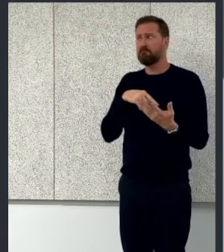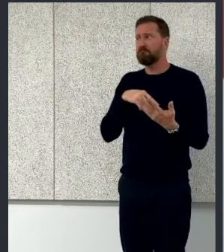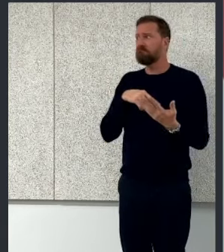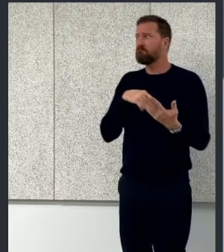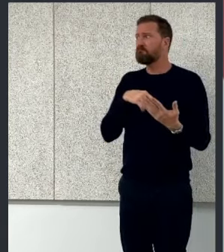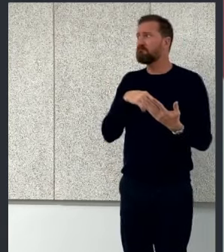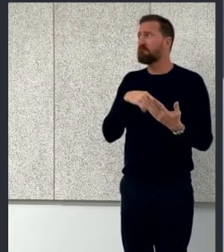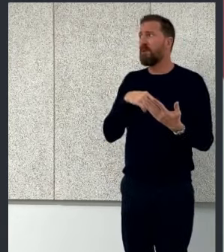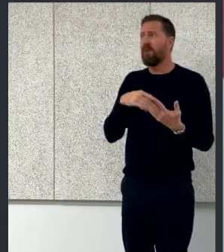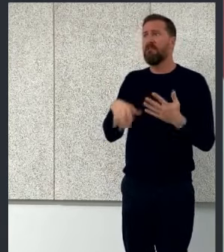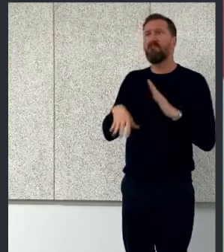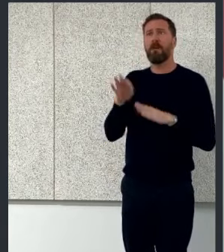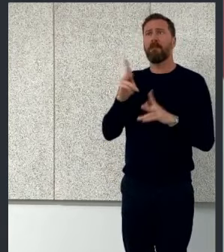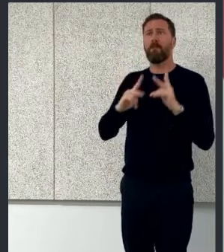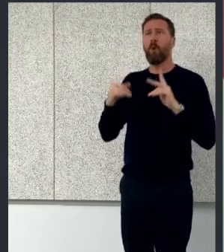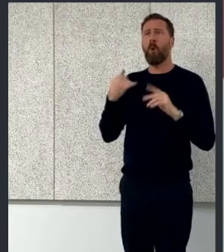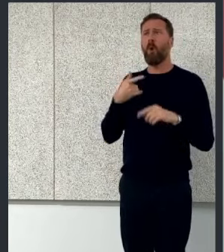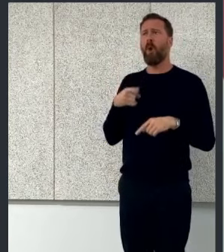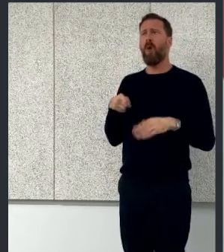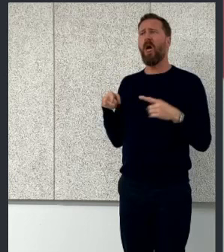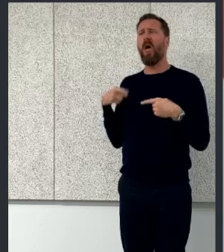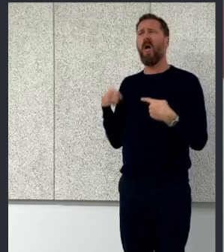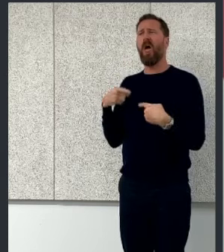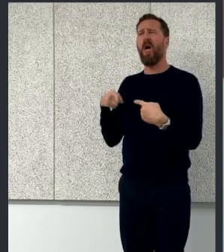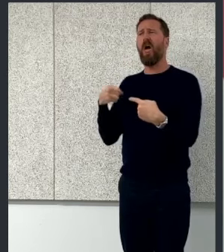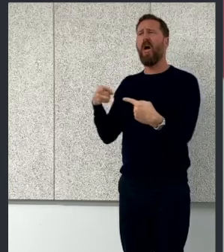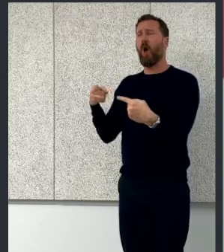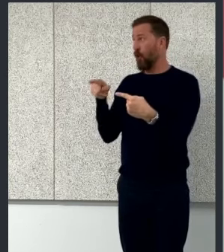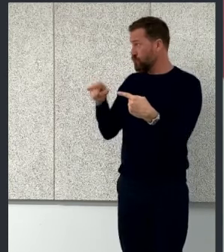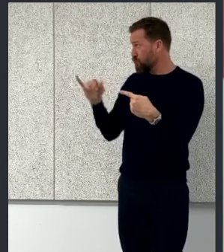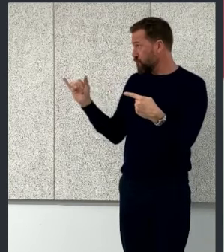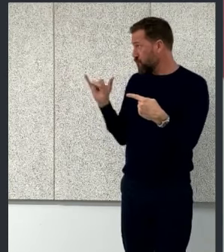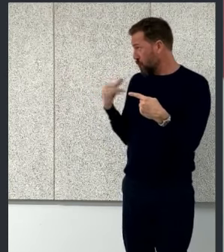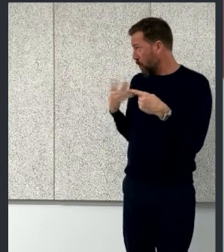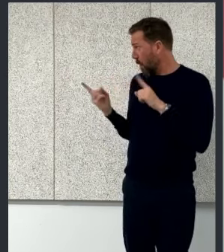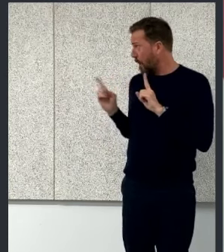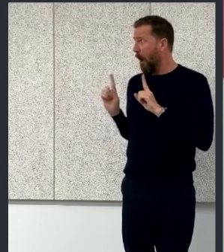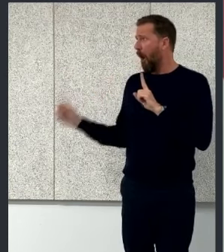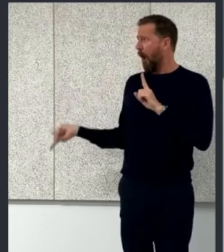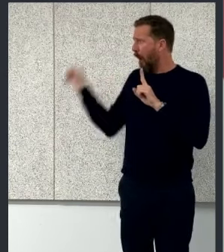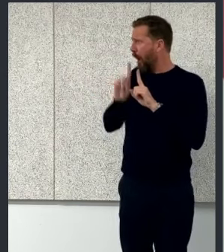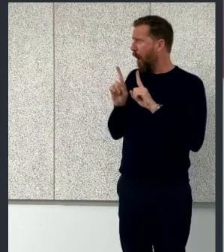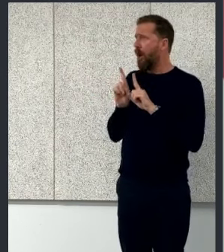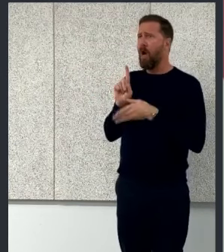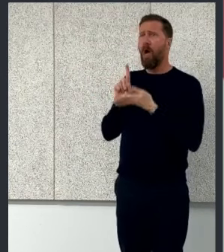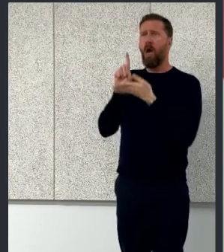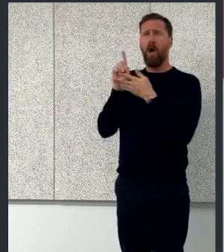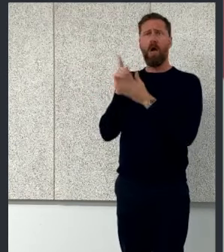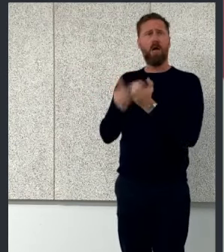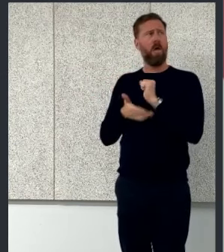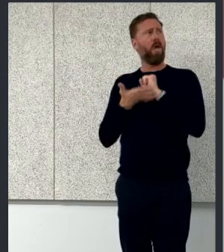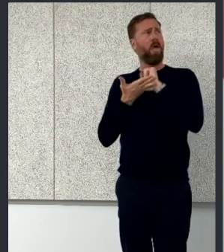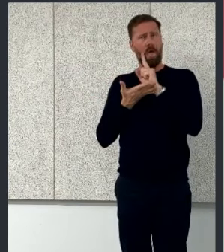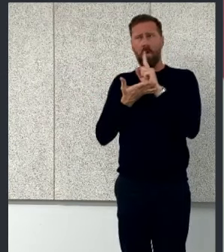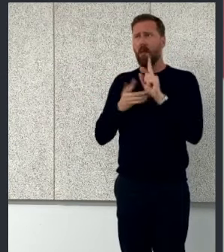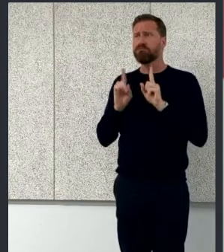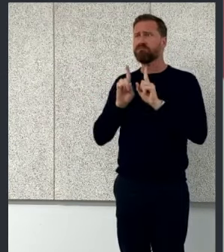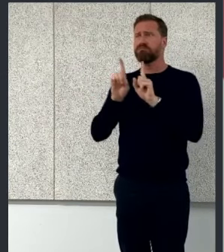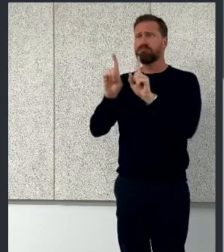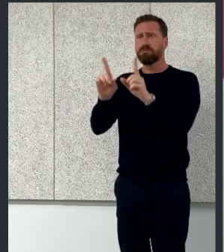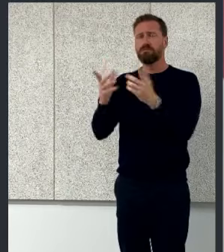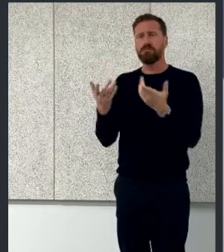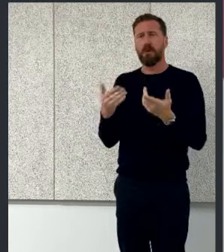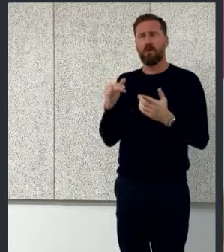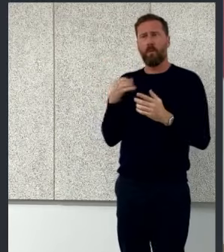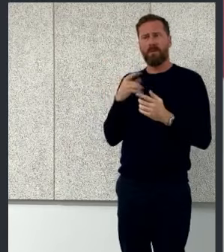shared fellow travelers, you know, to walk that road together is really just of increasing importance,